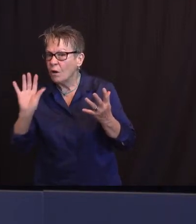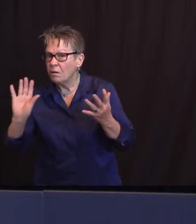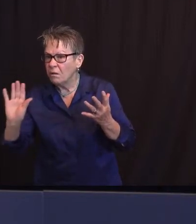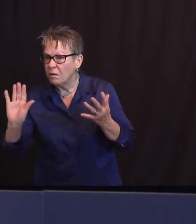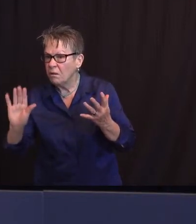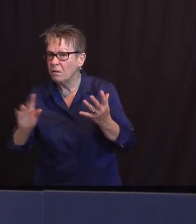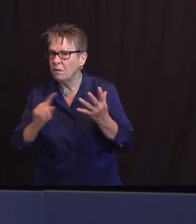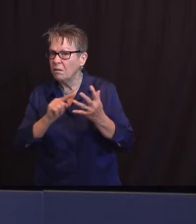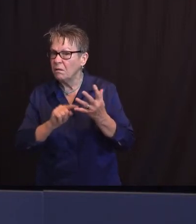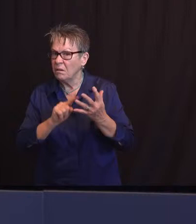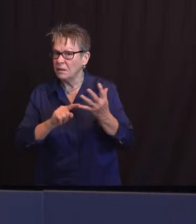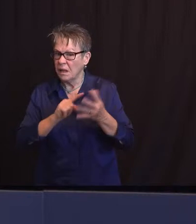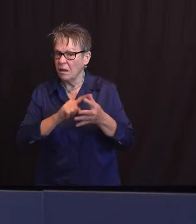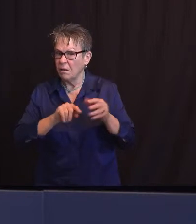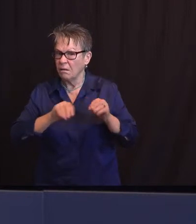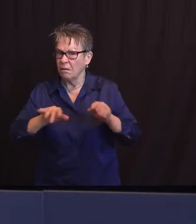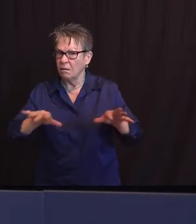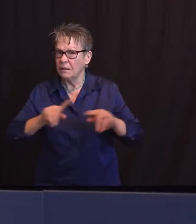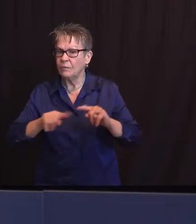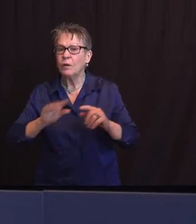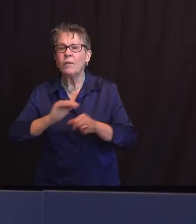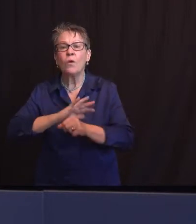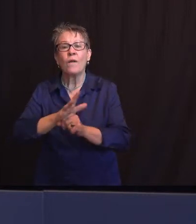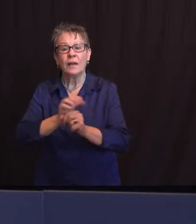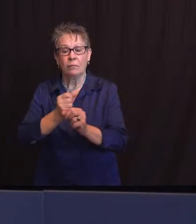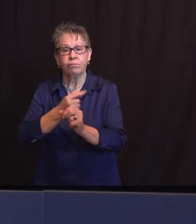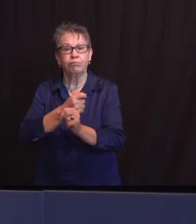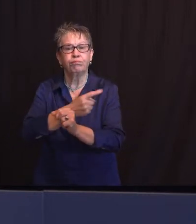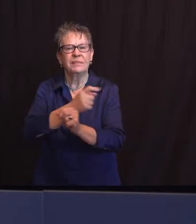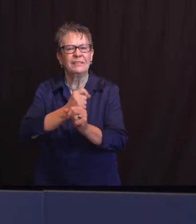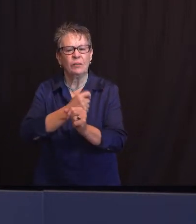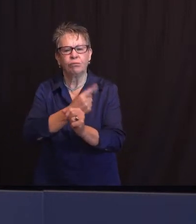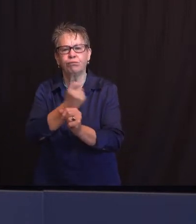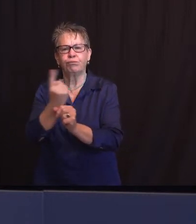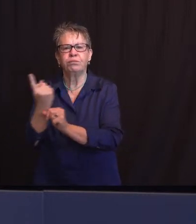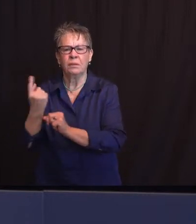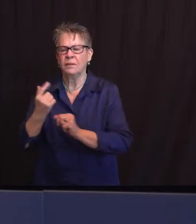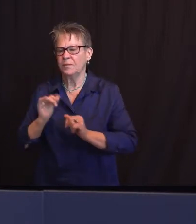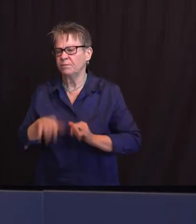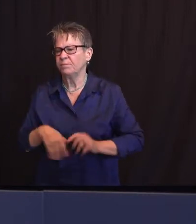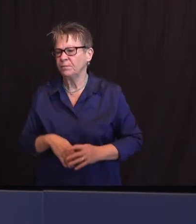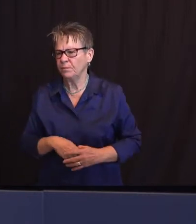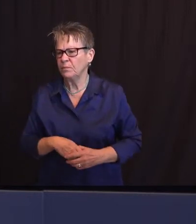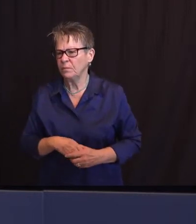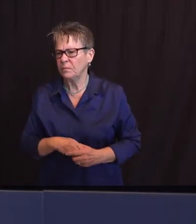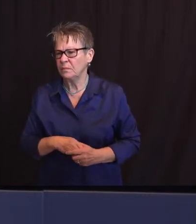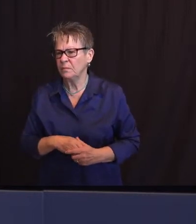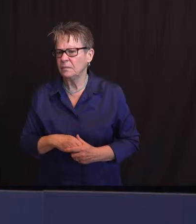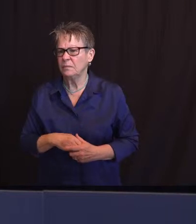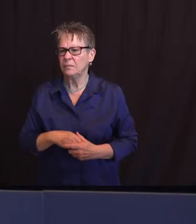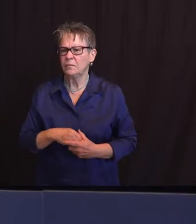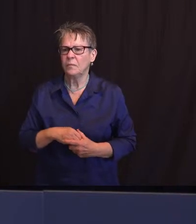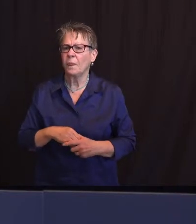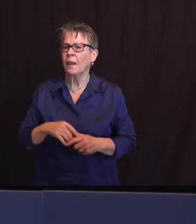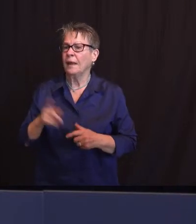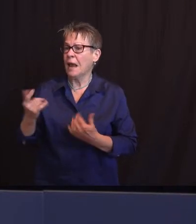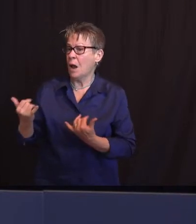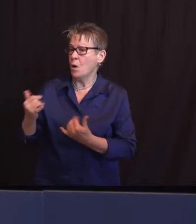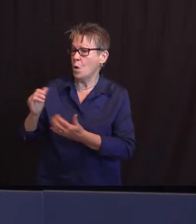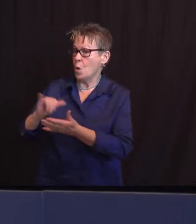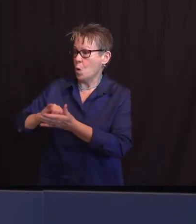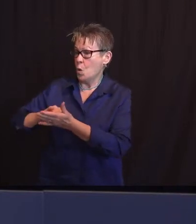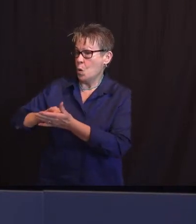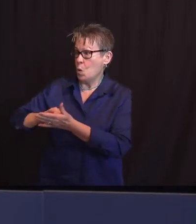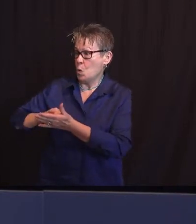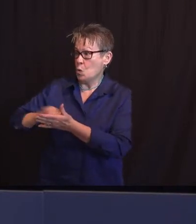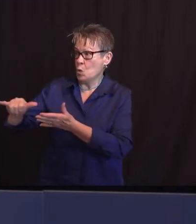of 65 variants known as the New York variant. That is considered a variant of interest associated